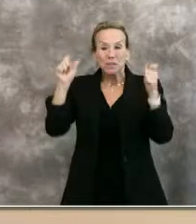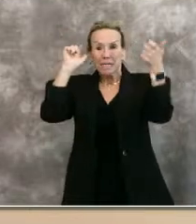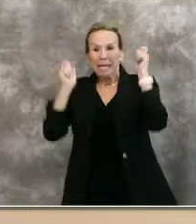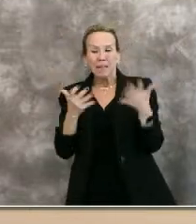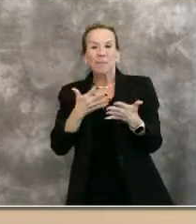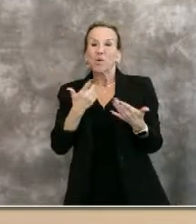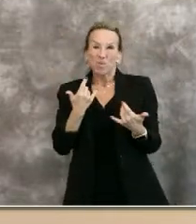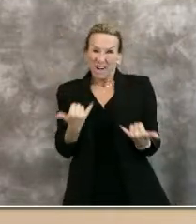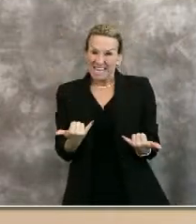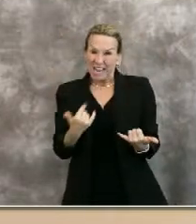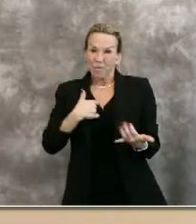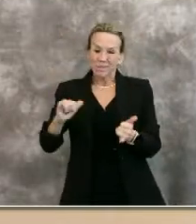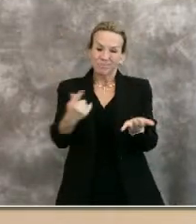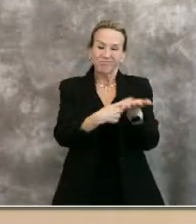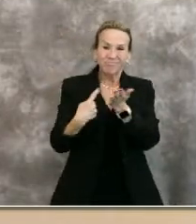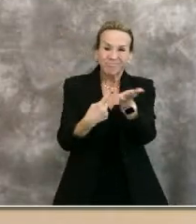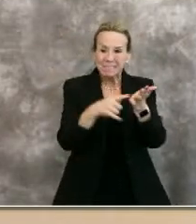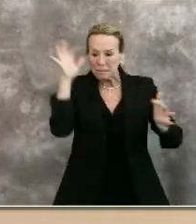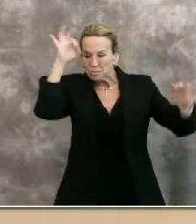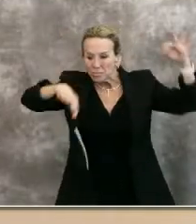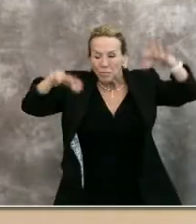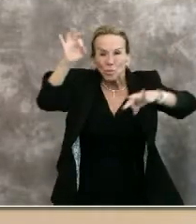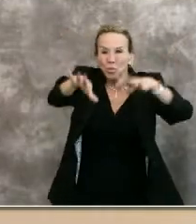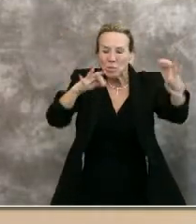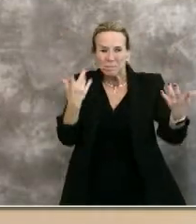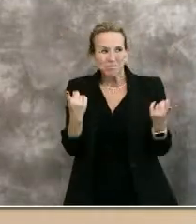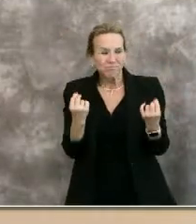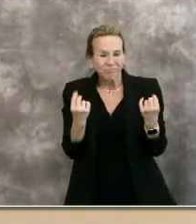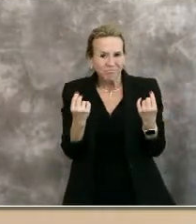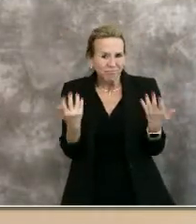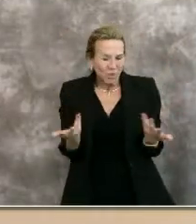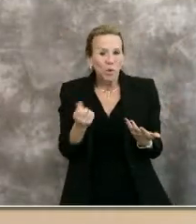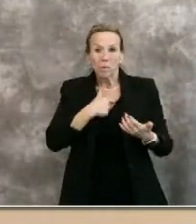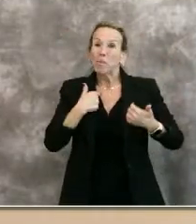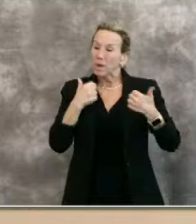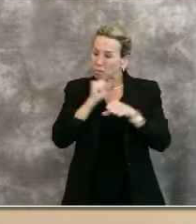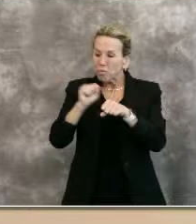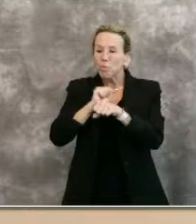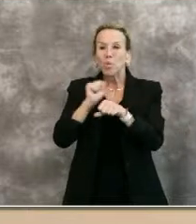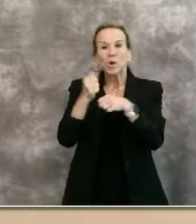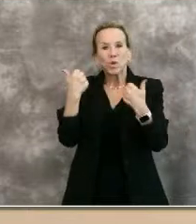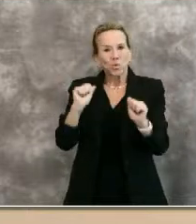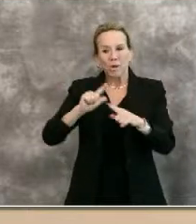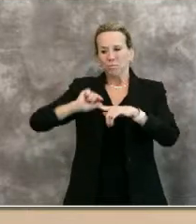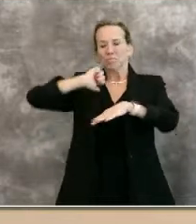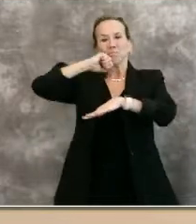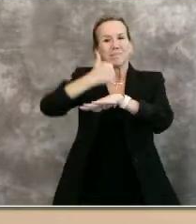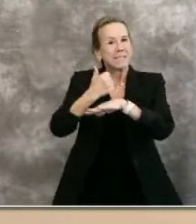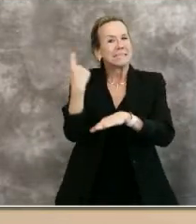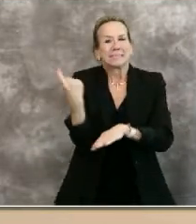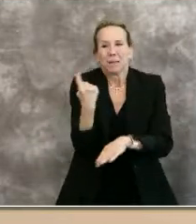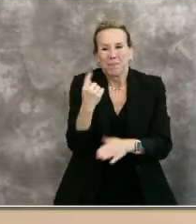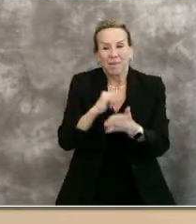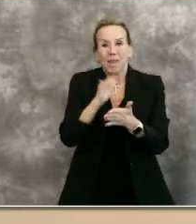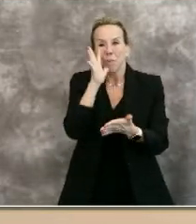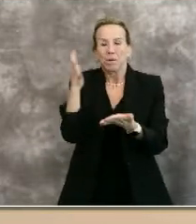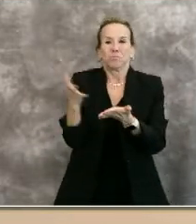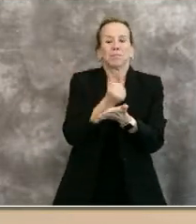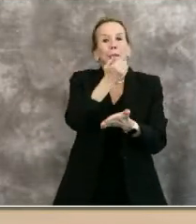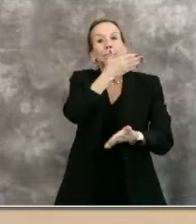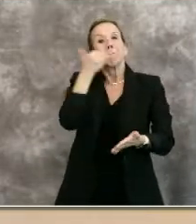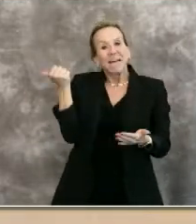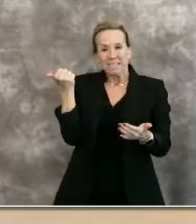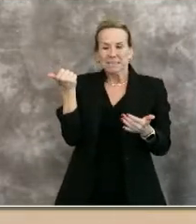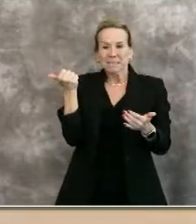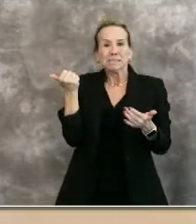brainstorming, we're working, a lot of folks are working very hard to try to put in place some system that would give us the best opportunity to monitor